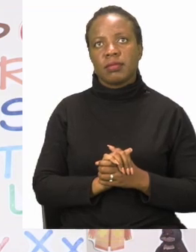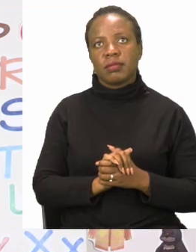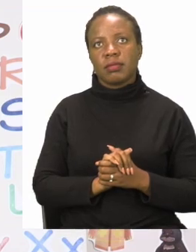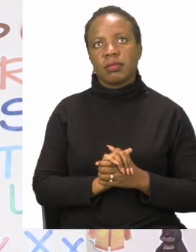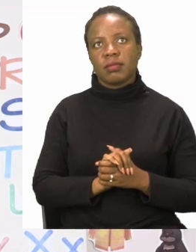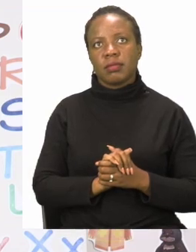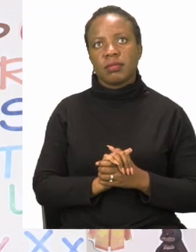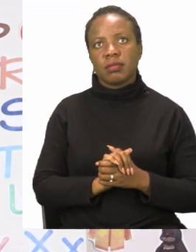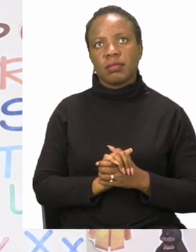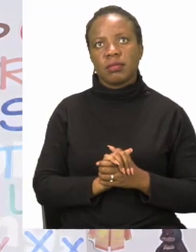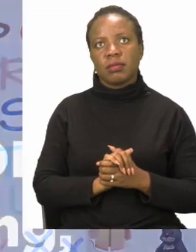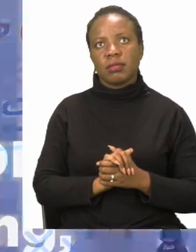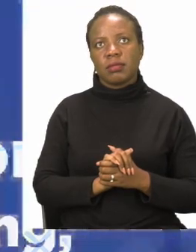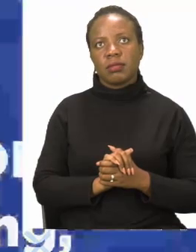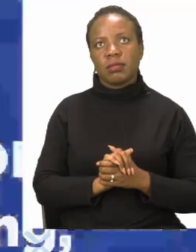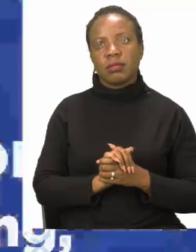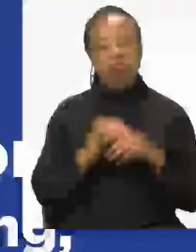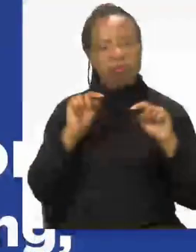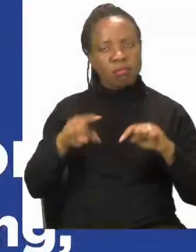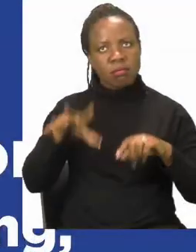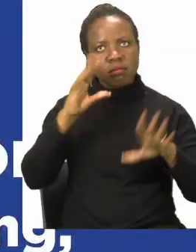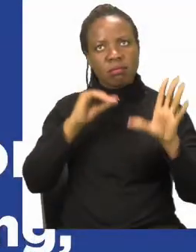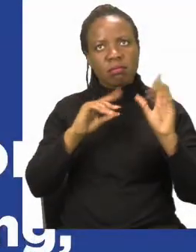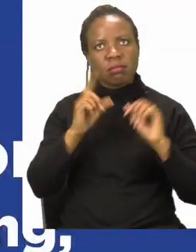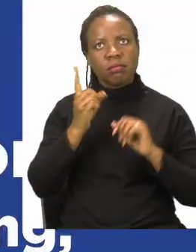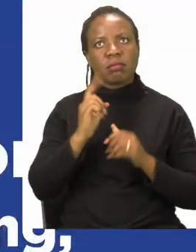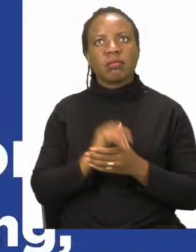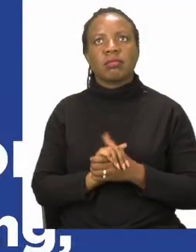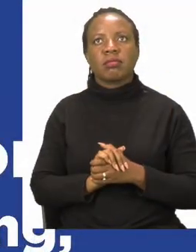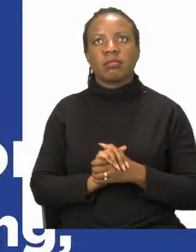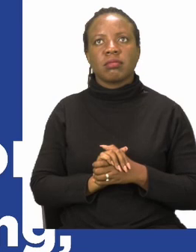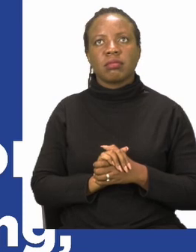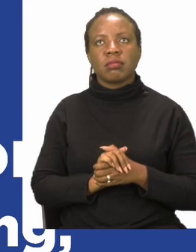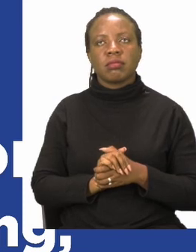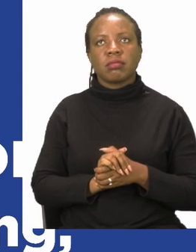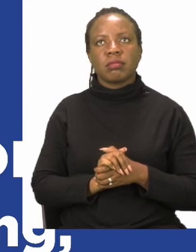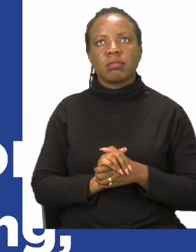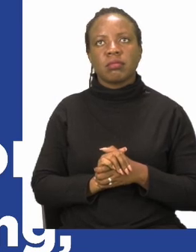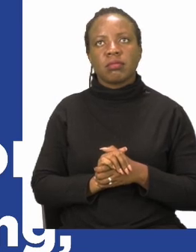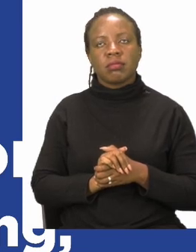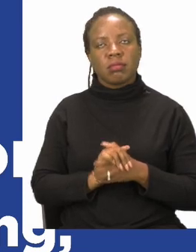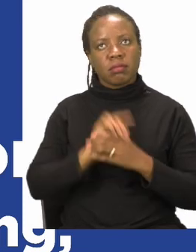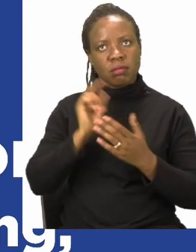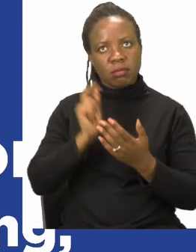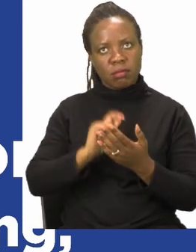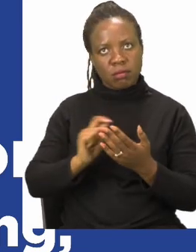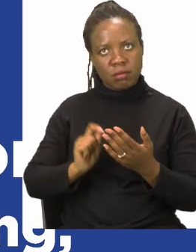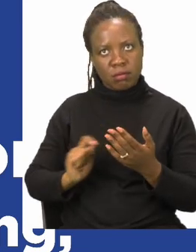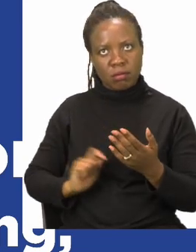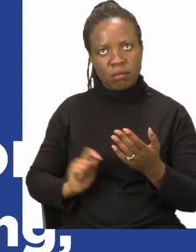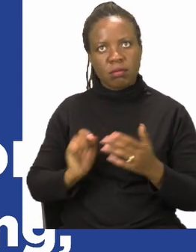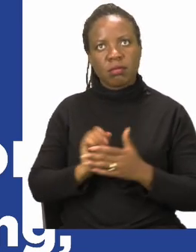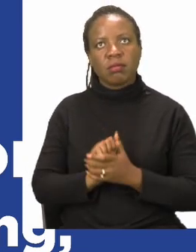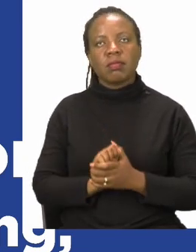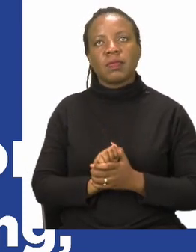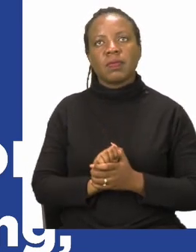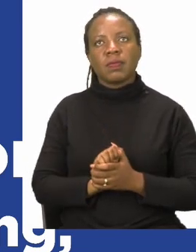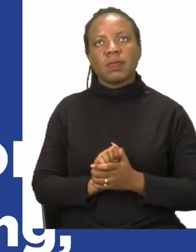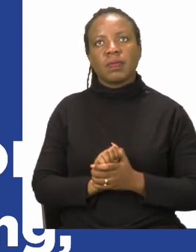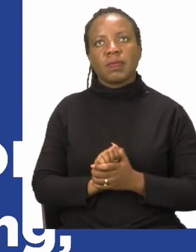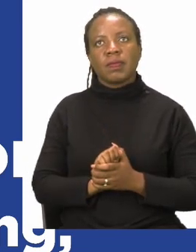have to learn about today. We will do some writing,